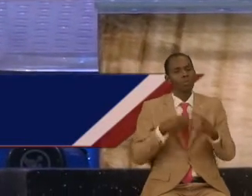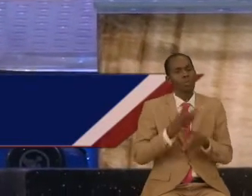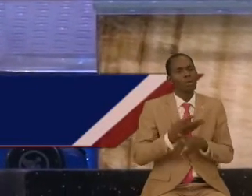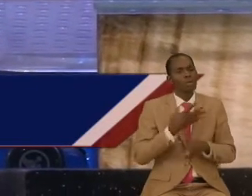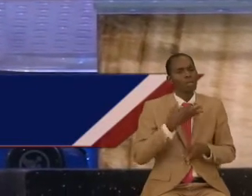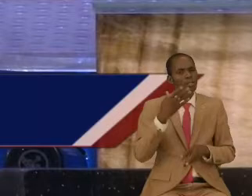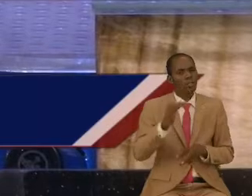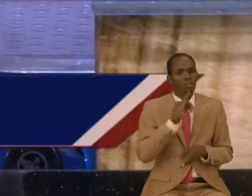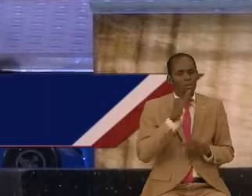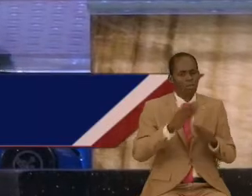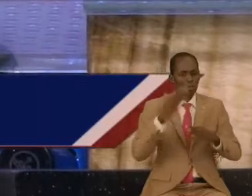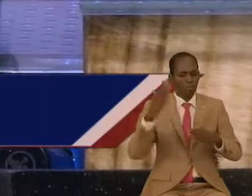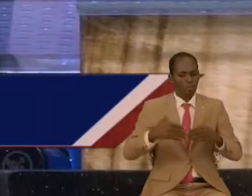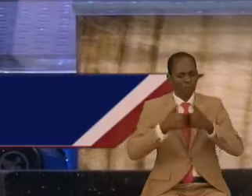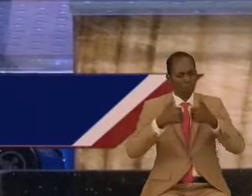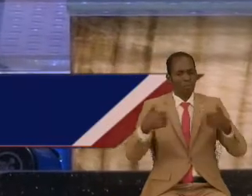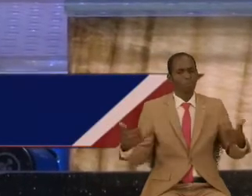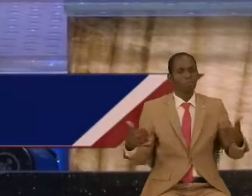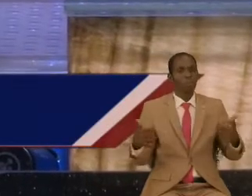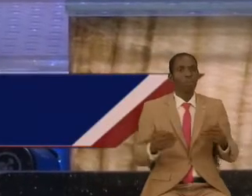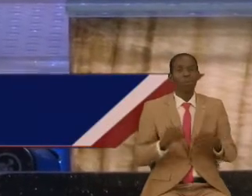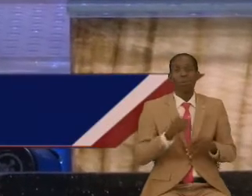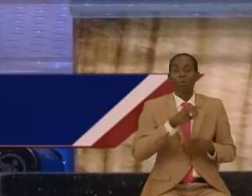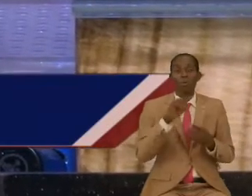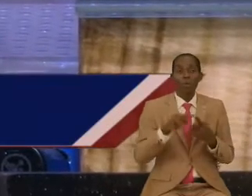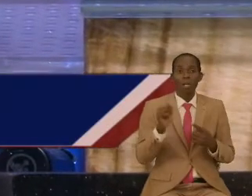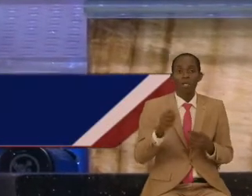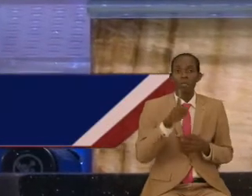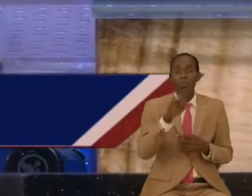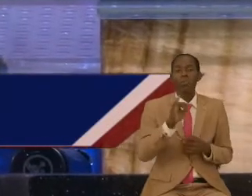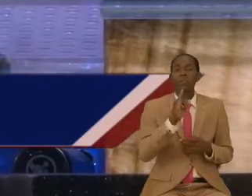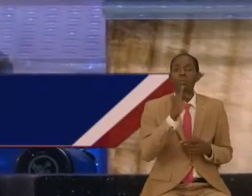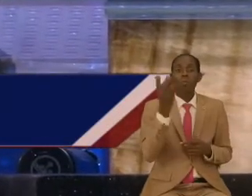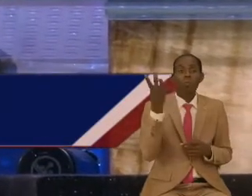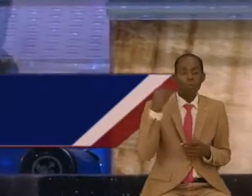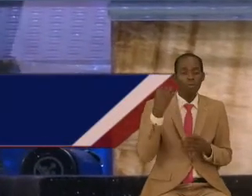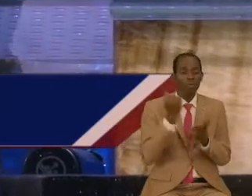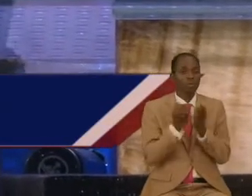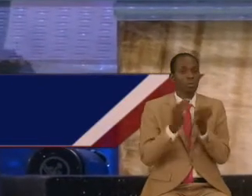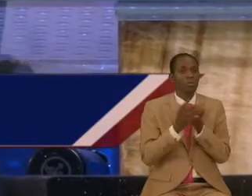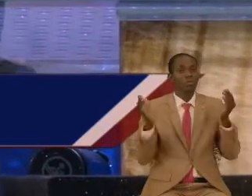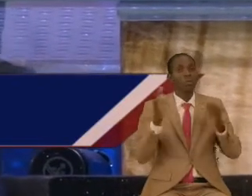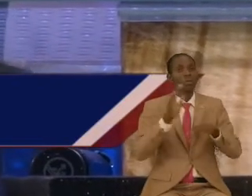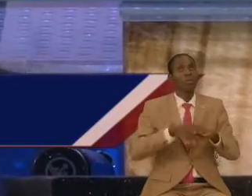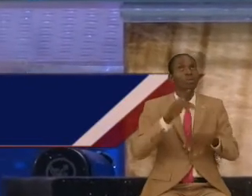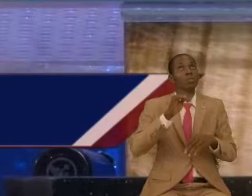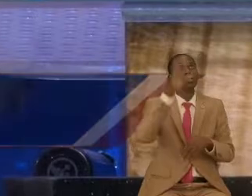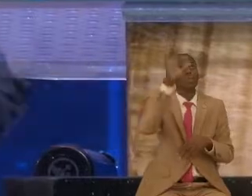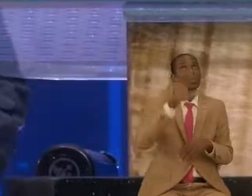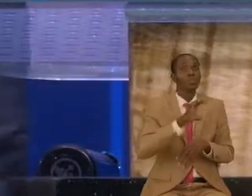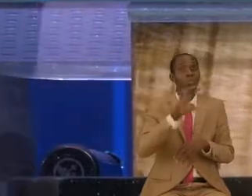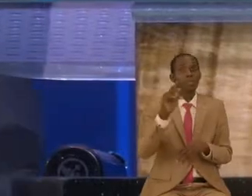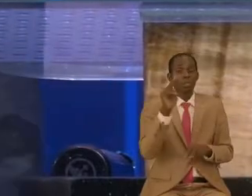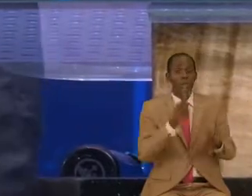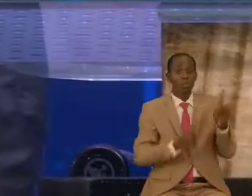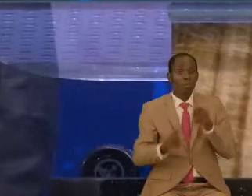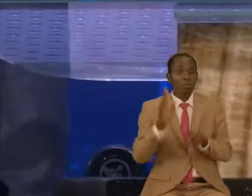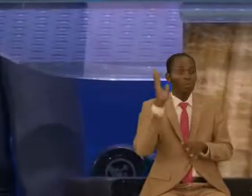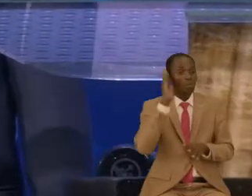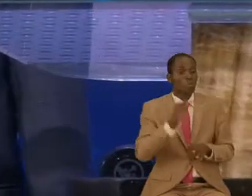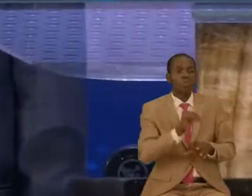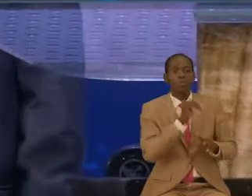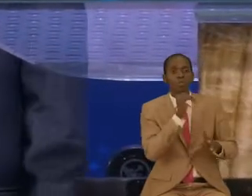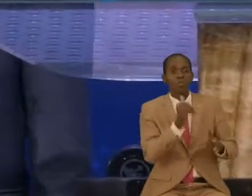complete separation. When anyone was crucified on the cross, The people will not own